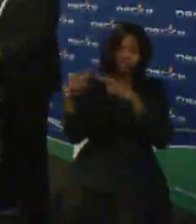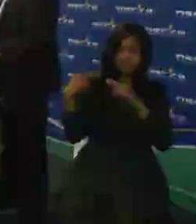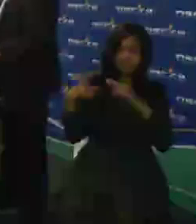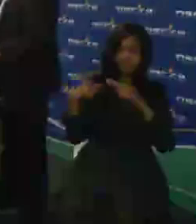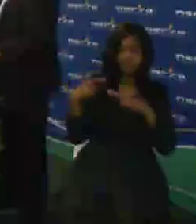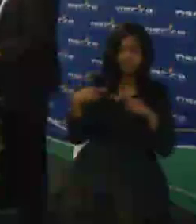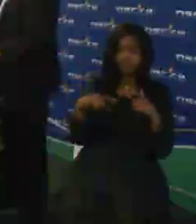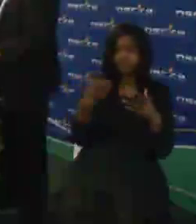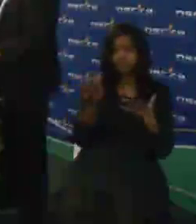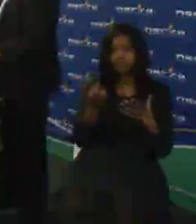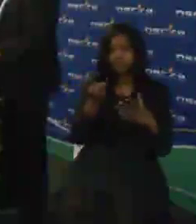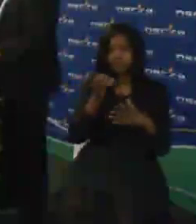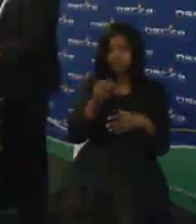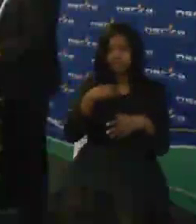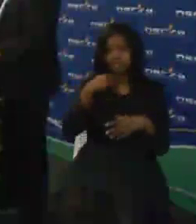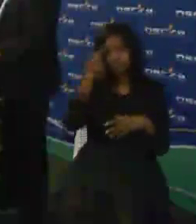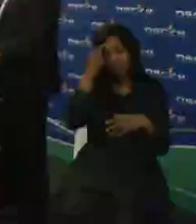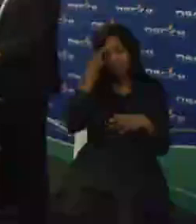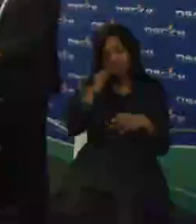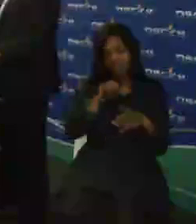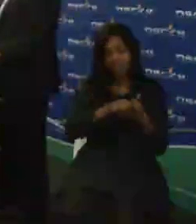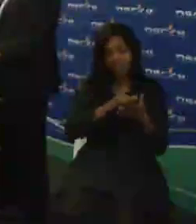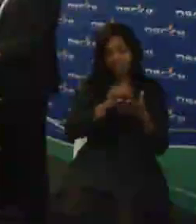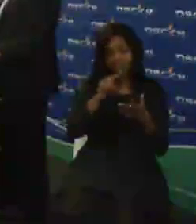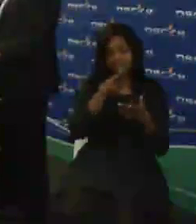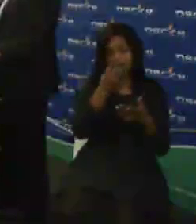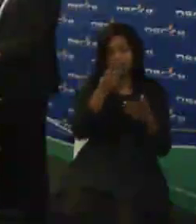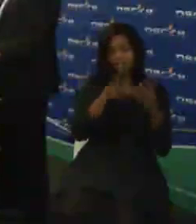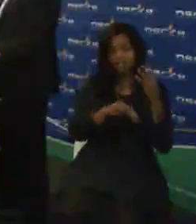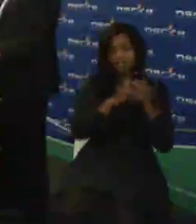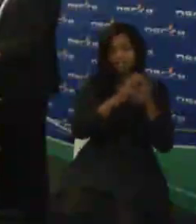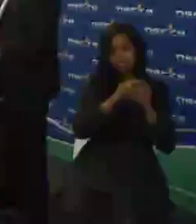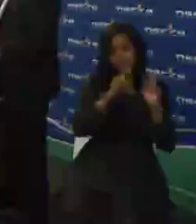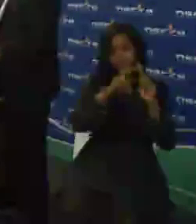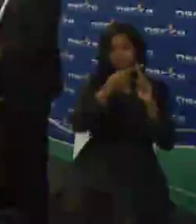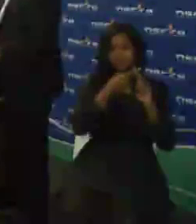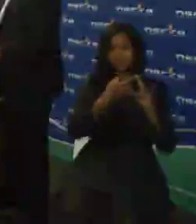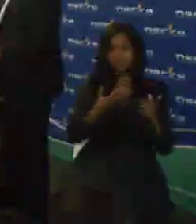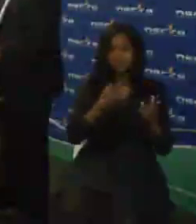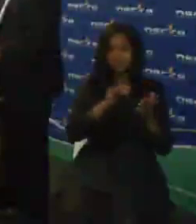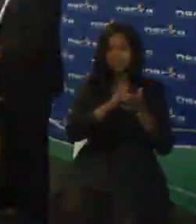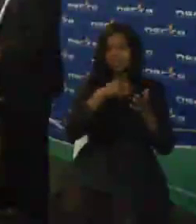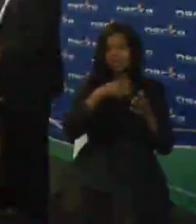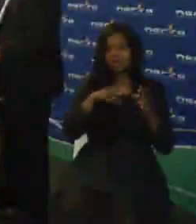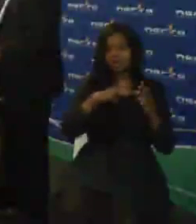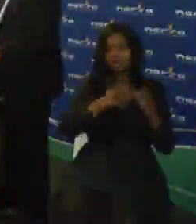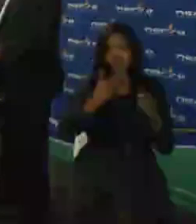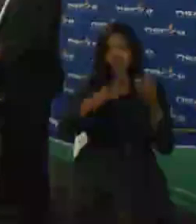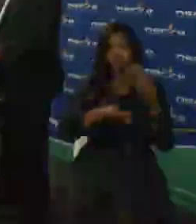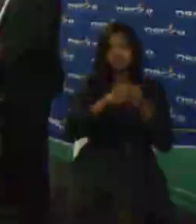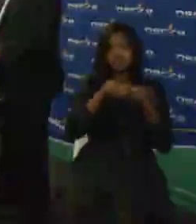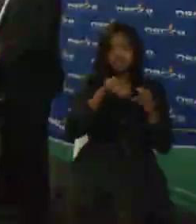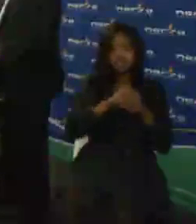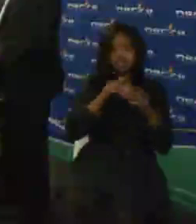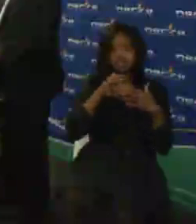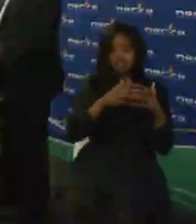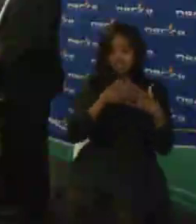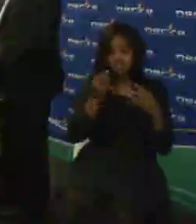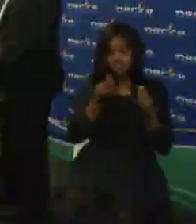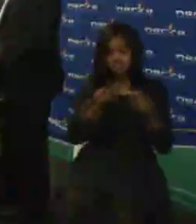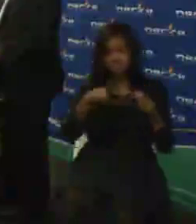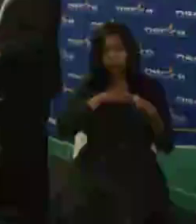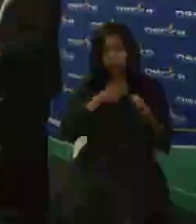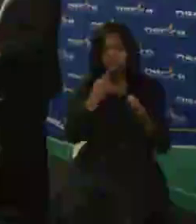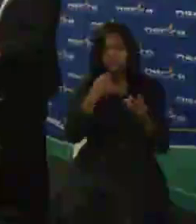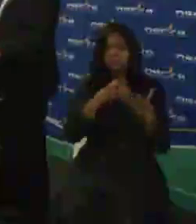up. So I think that's the only additional point that I wanted to add in terms of what we've said.